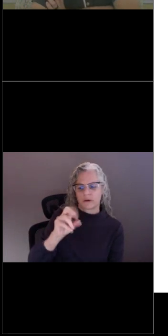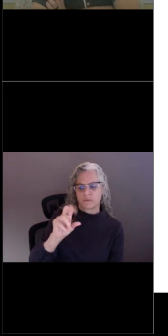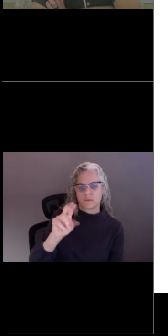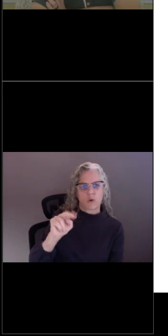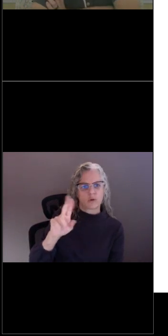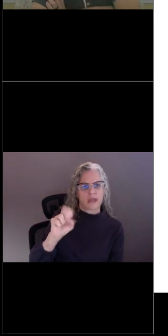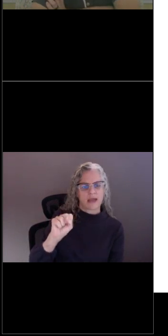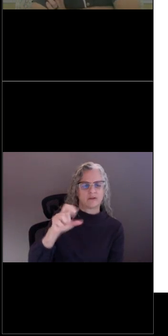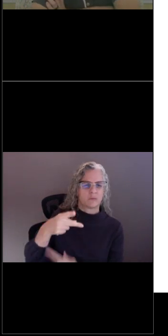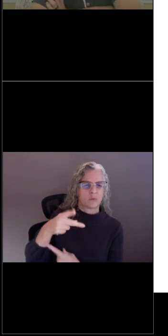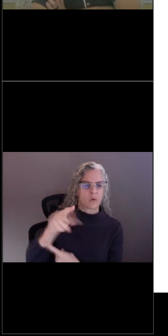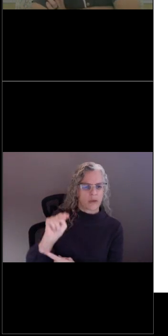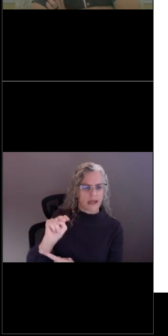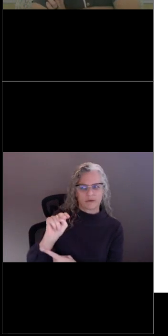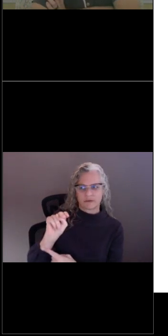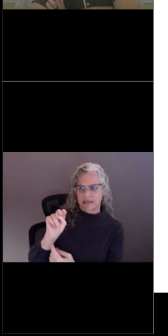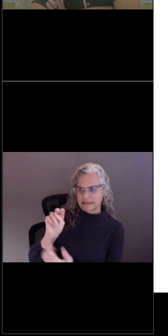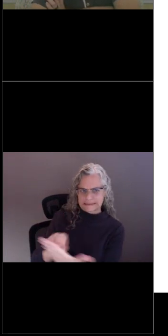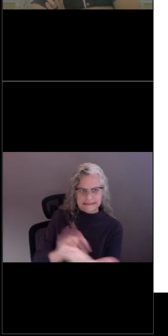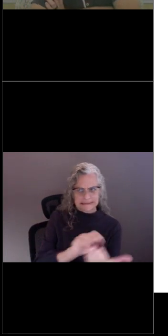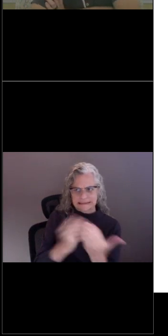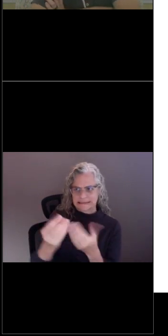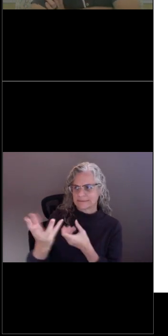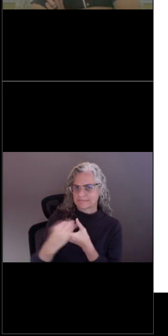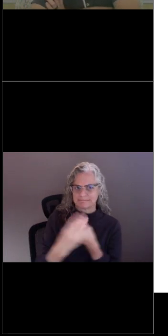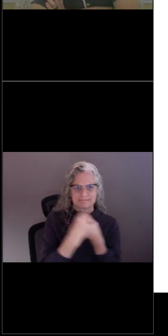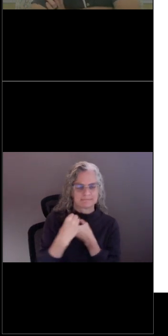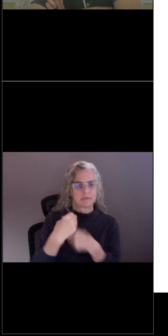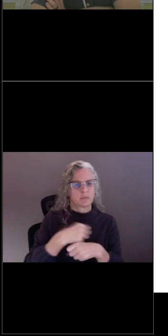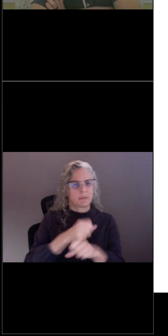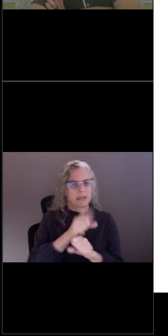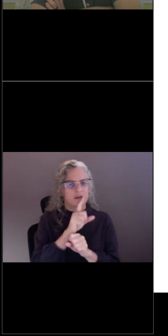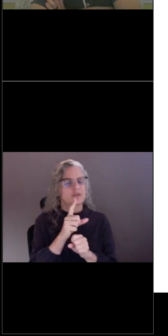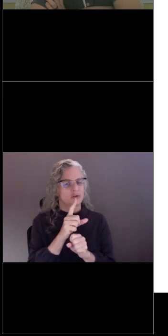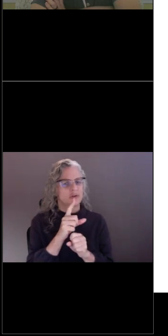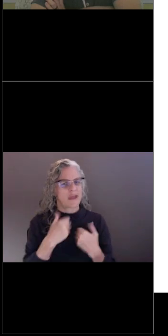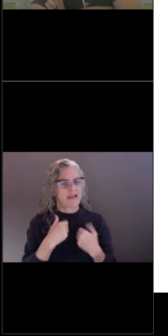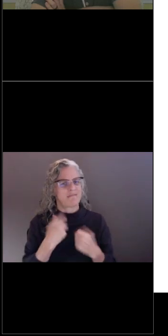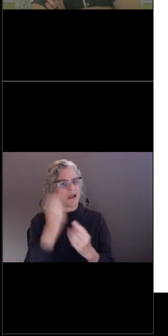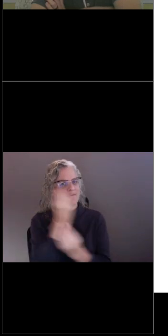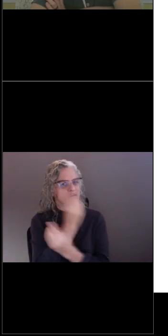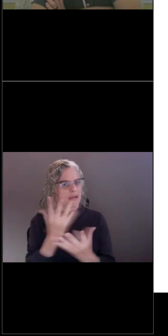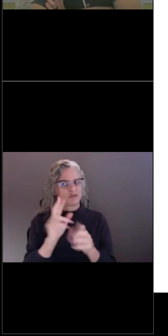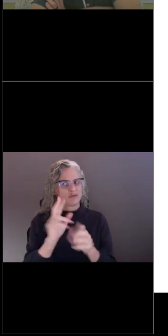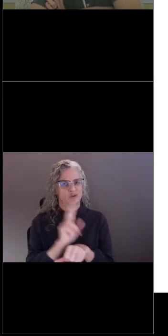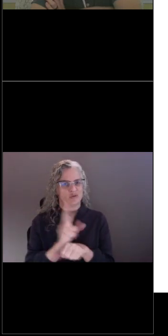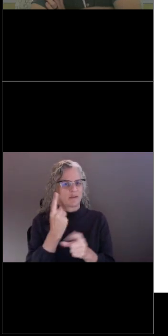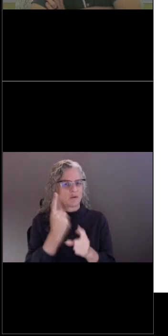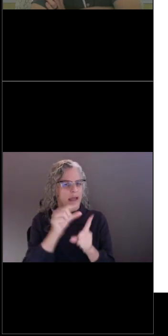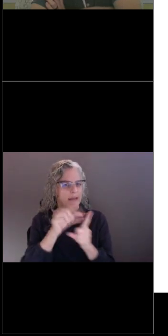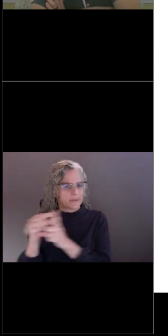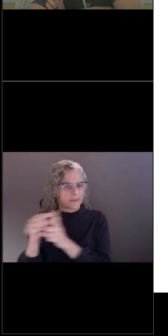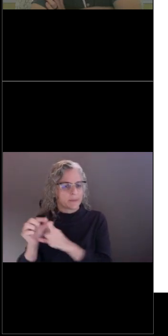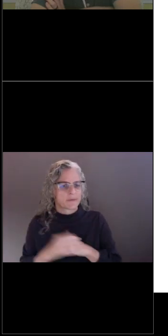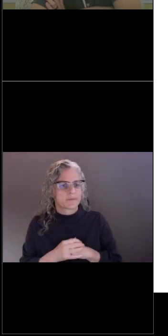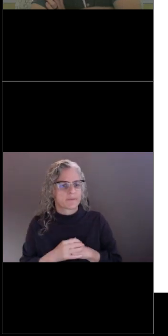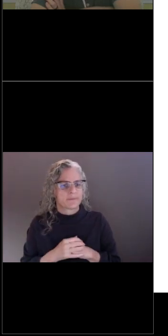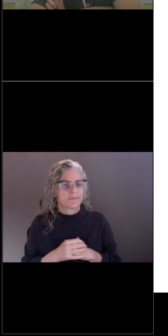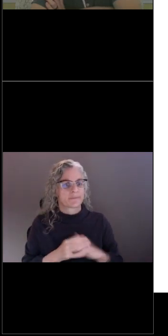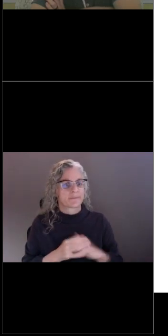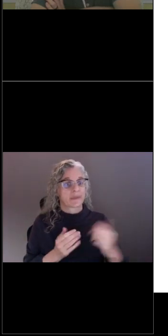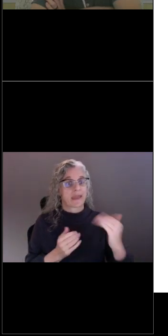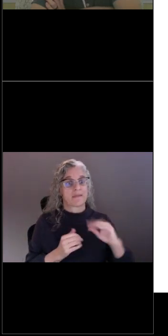correct, right? To do your best to get the most accurate information as you can. And finally, as Lex